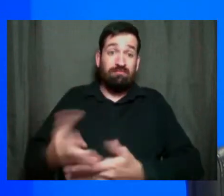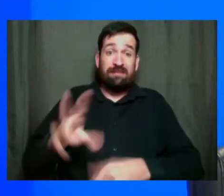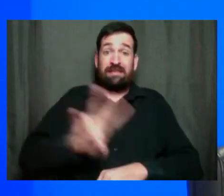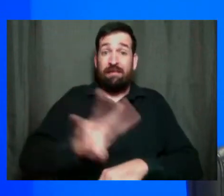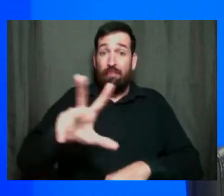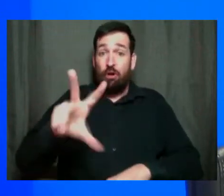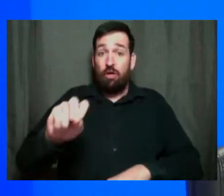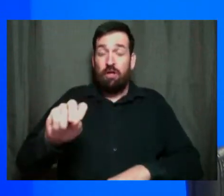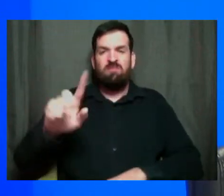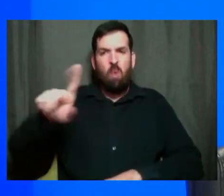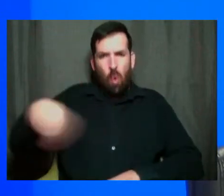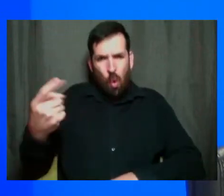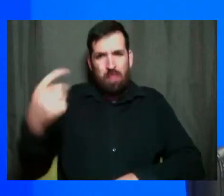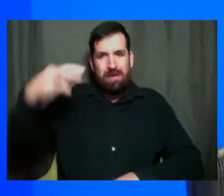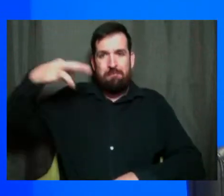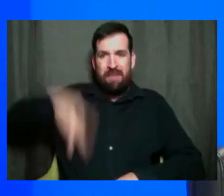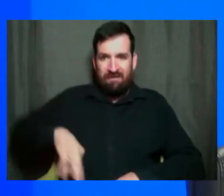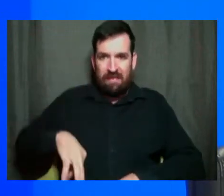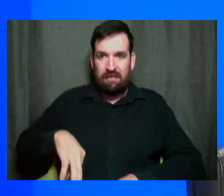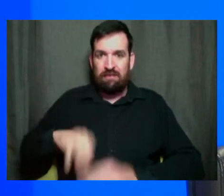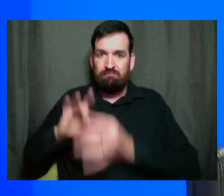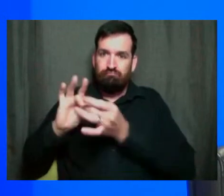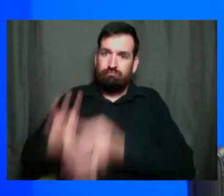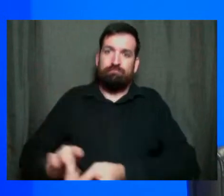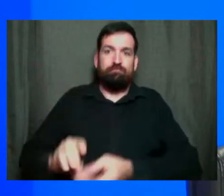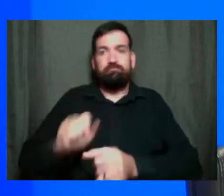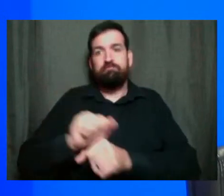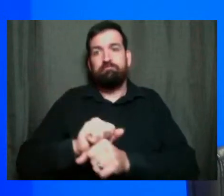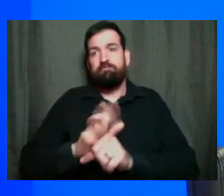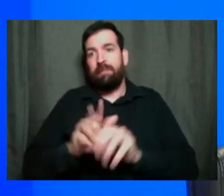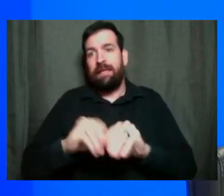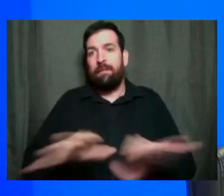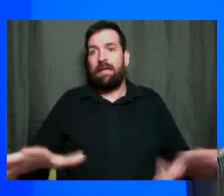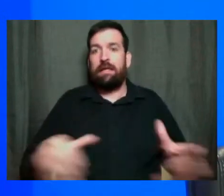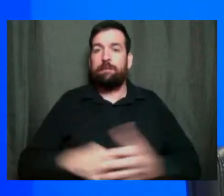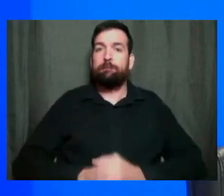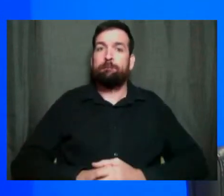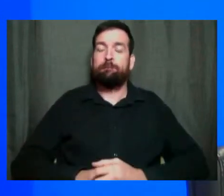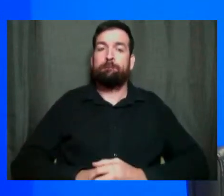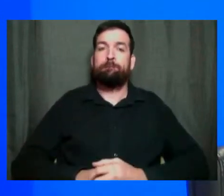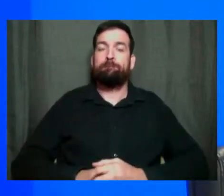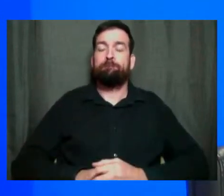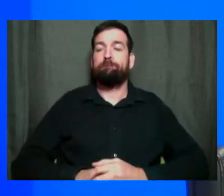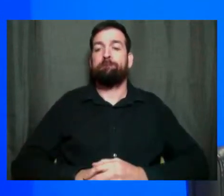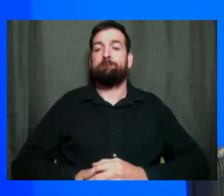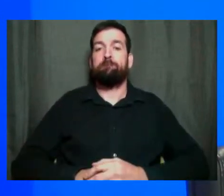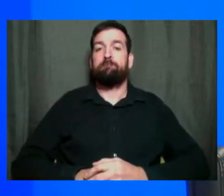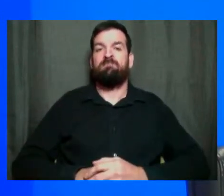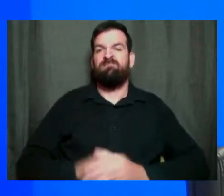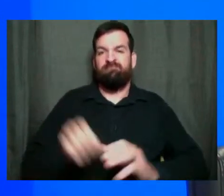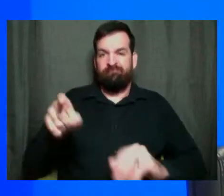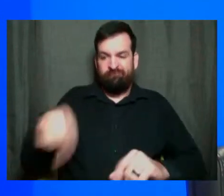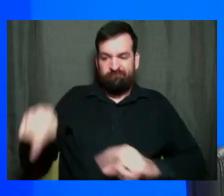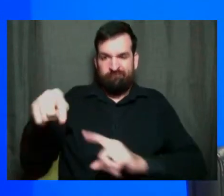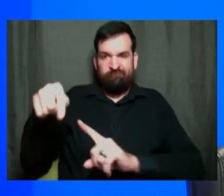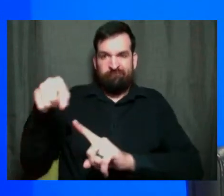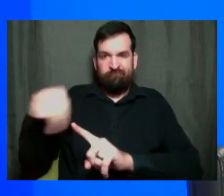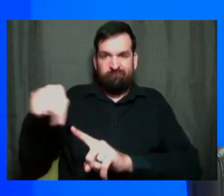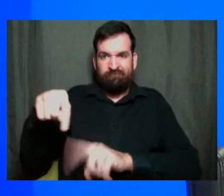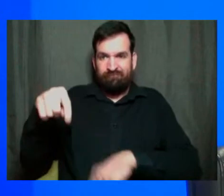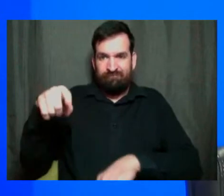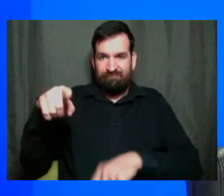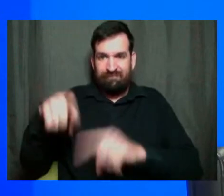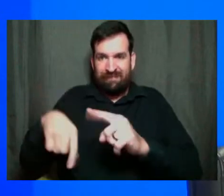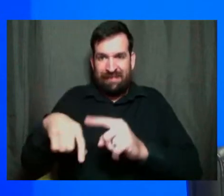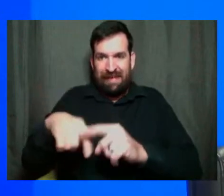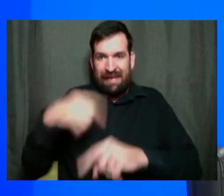any benefit at all related to the whole pandemic, quarantine, shutdown, was those that could sleep as long as they wanted to